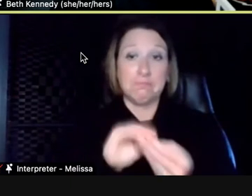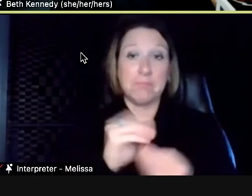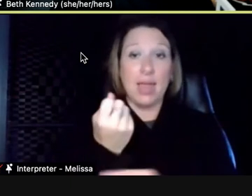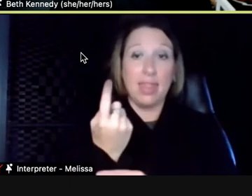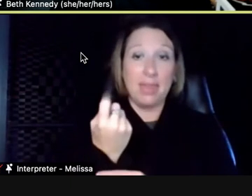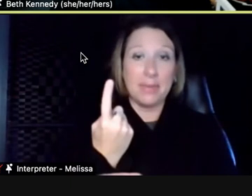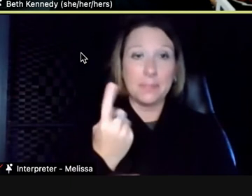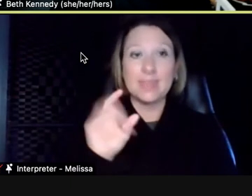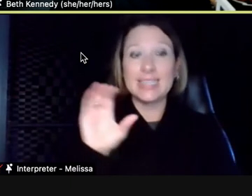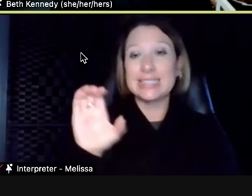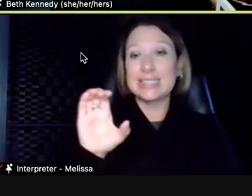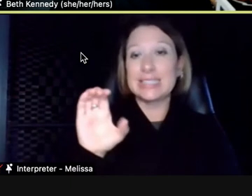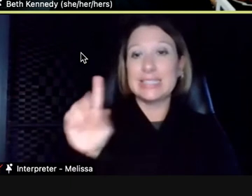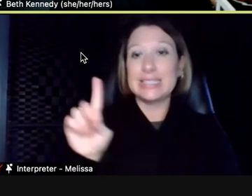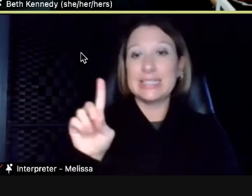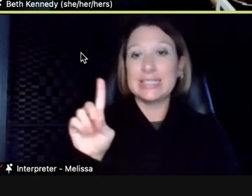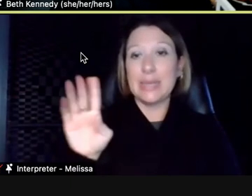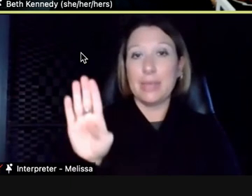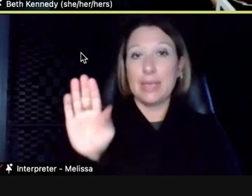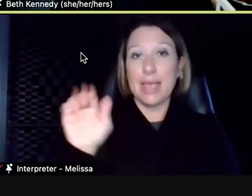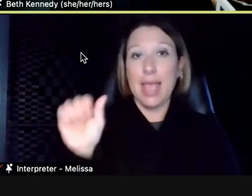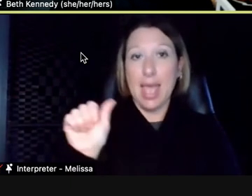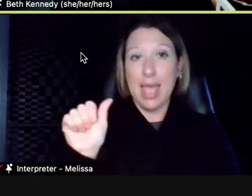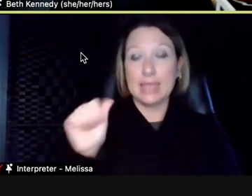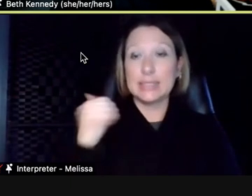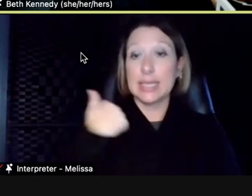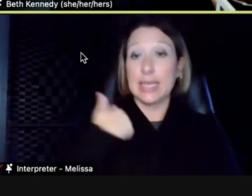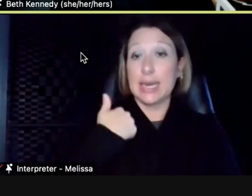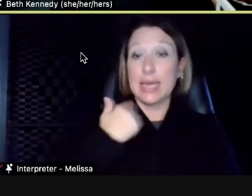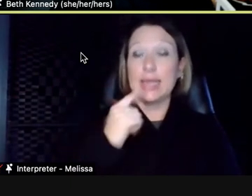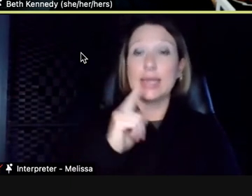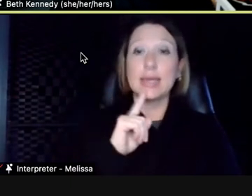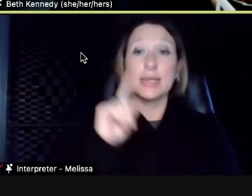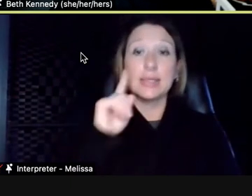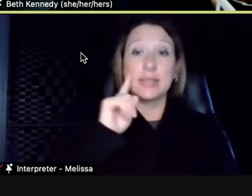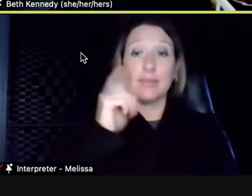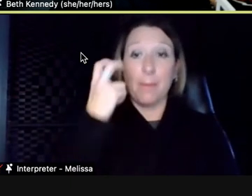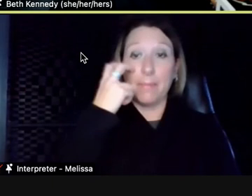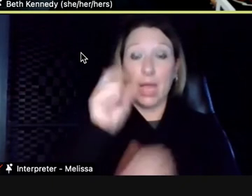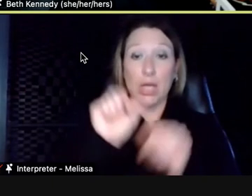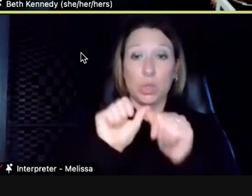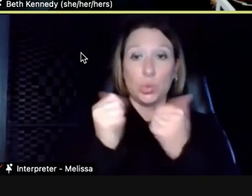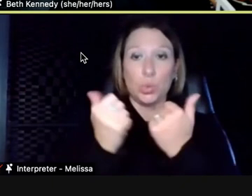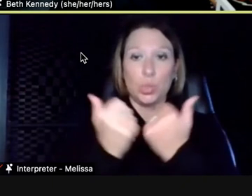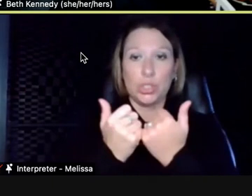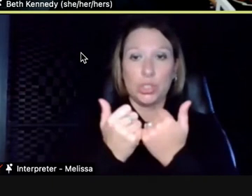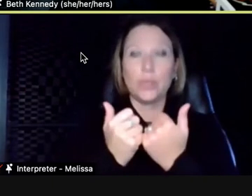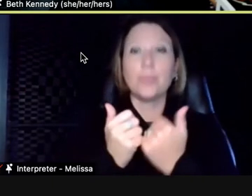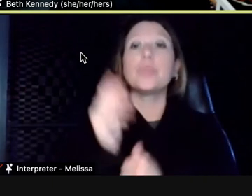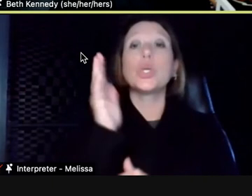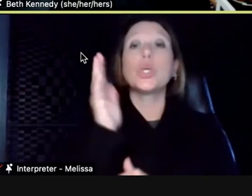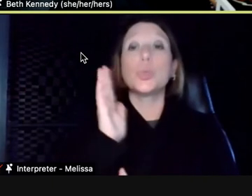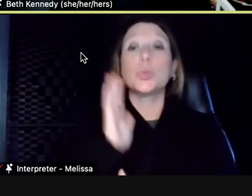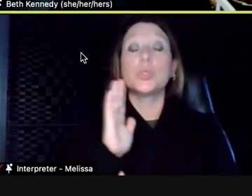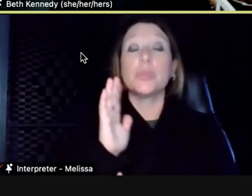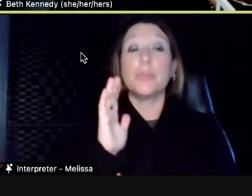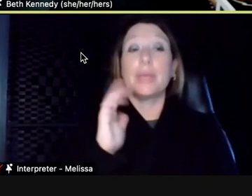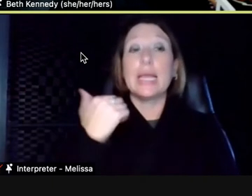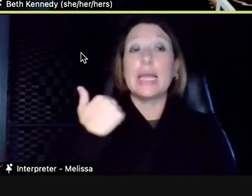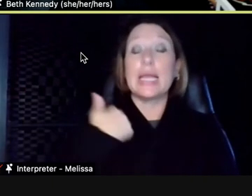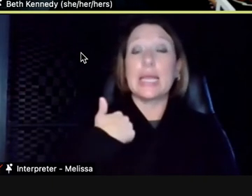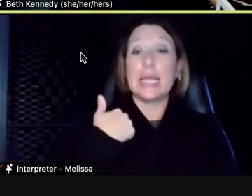CDVA is the Canadian Deafblind Association. It used to be the Canadian Deafblind